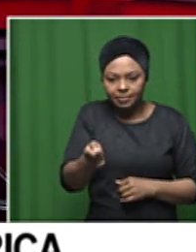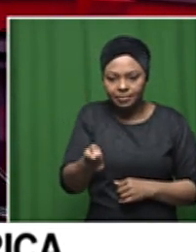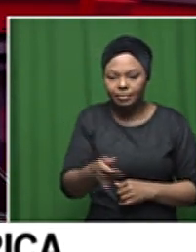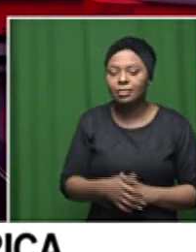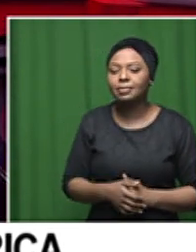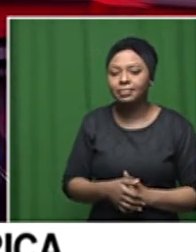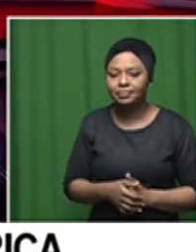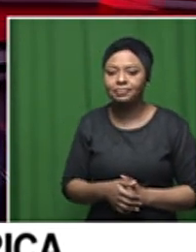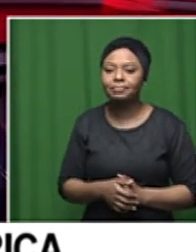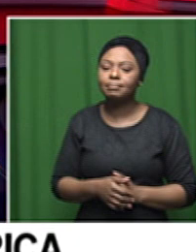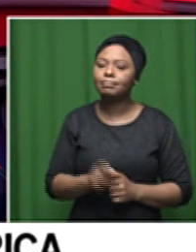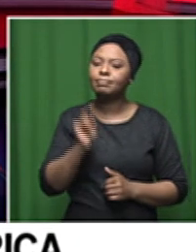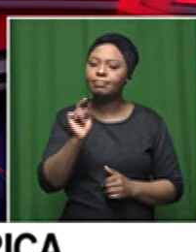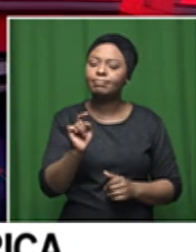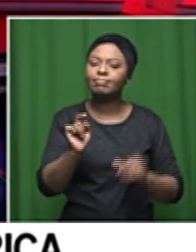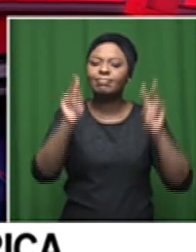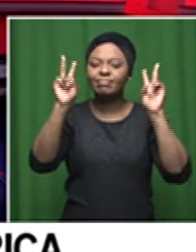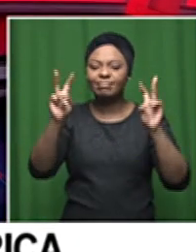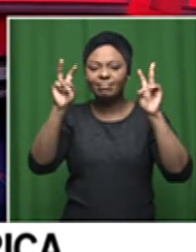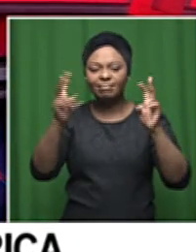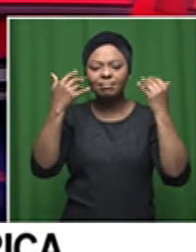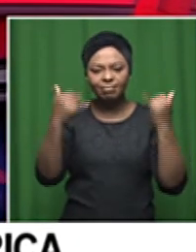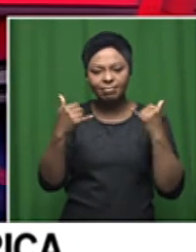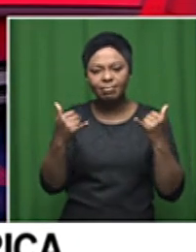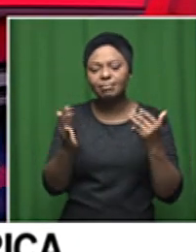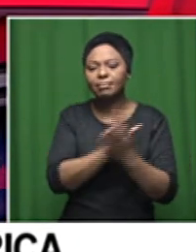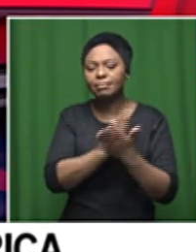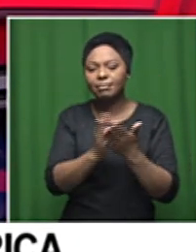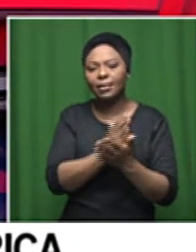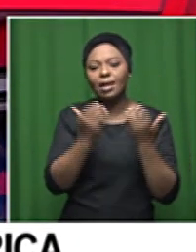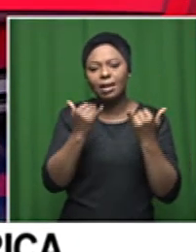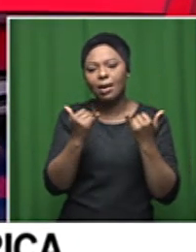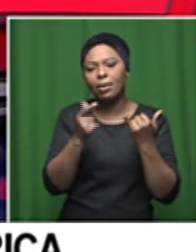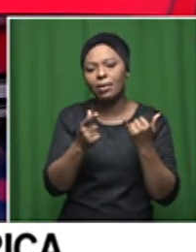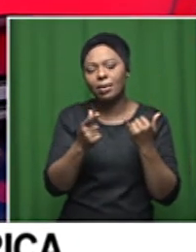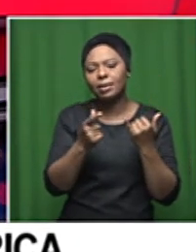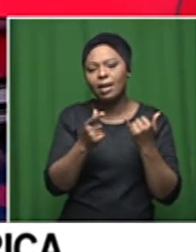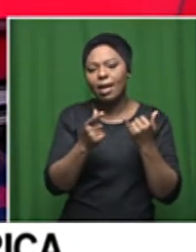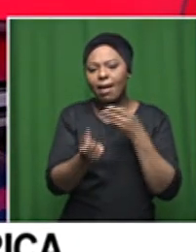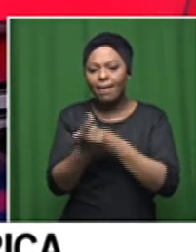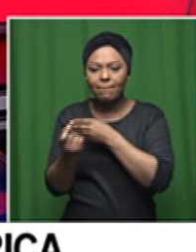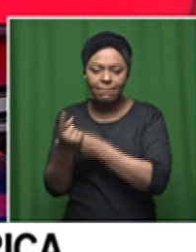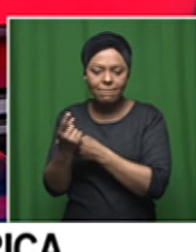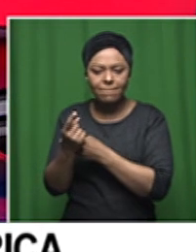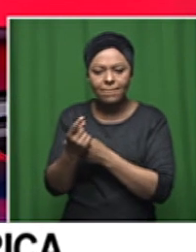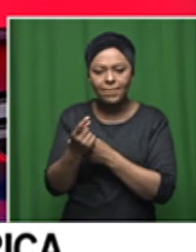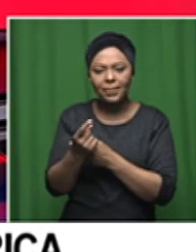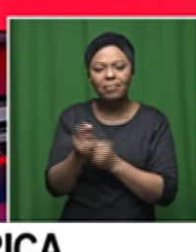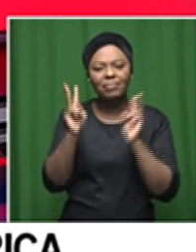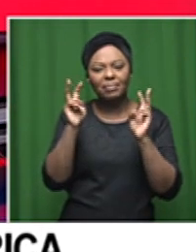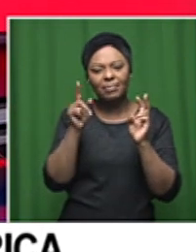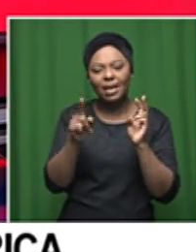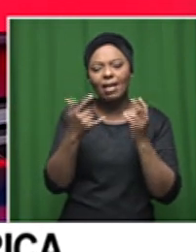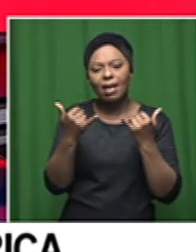the issue of managerial issues that come with having people, and of course other issues that come with it. What are we doing with respect